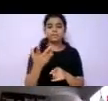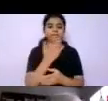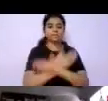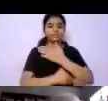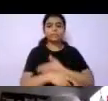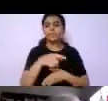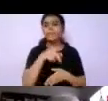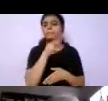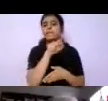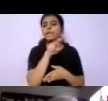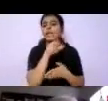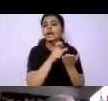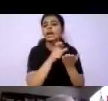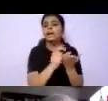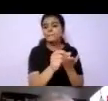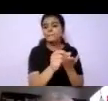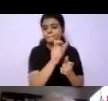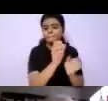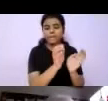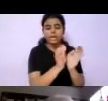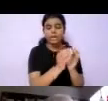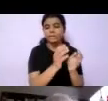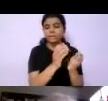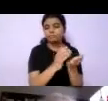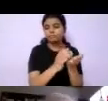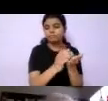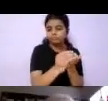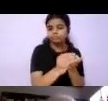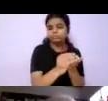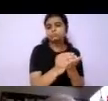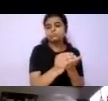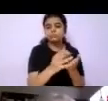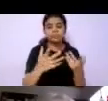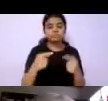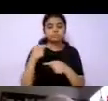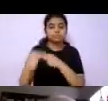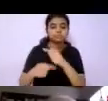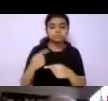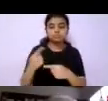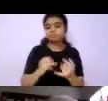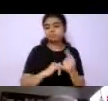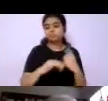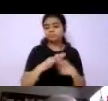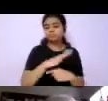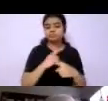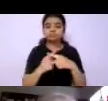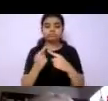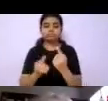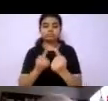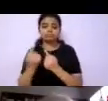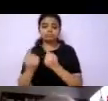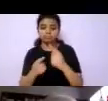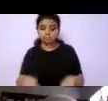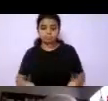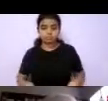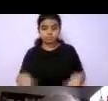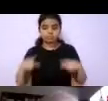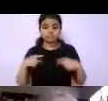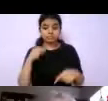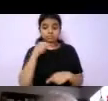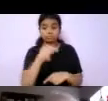bodies into daily social and political lives of the majority. This critical